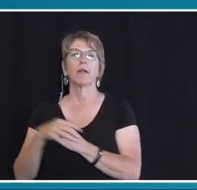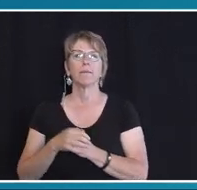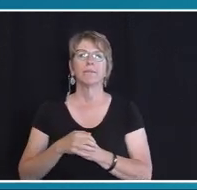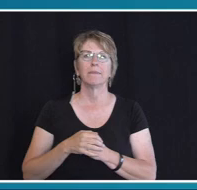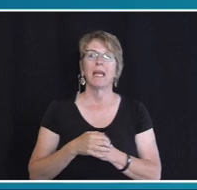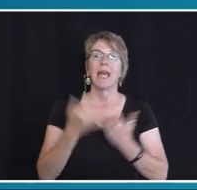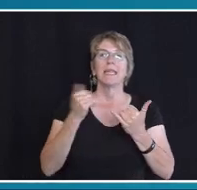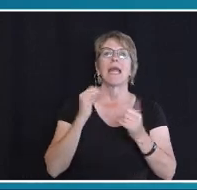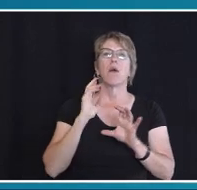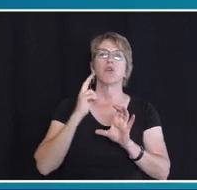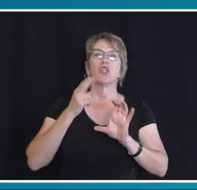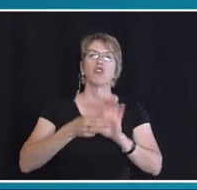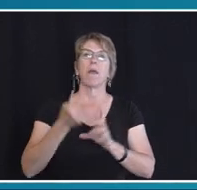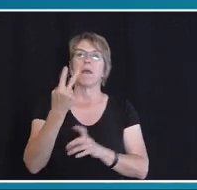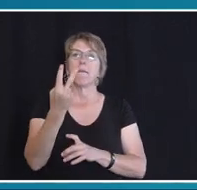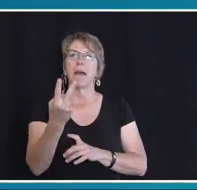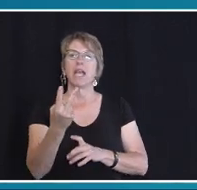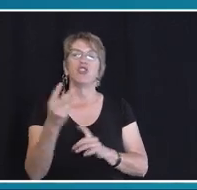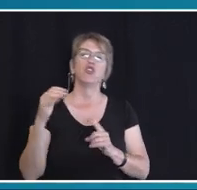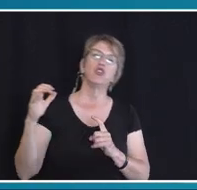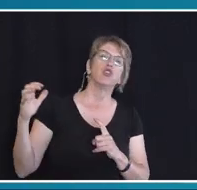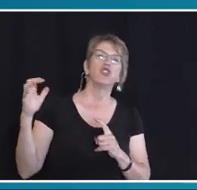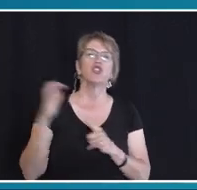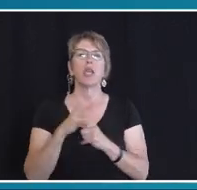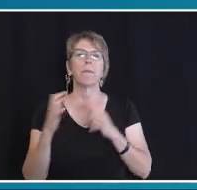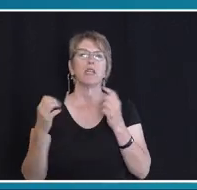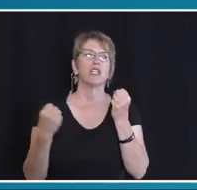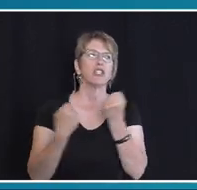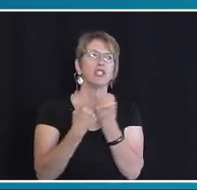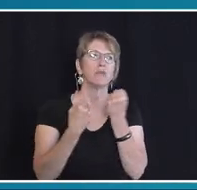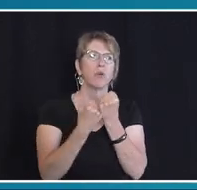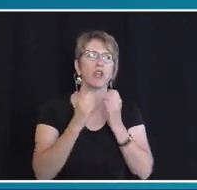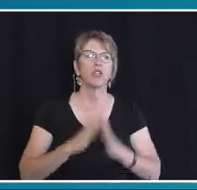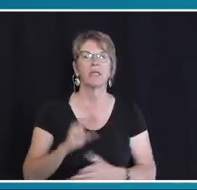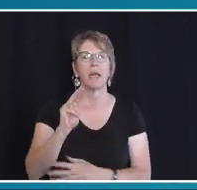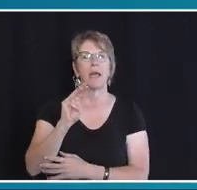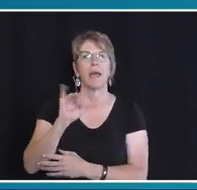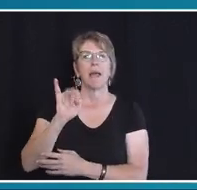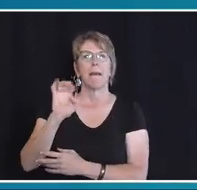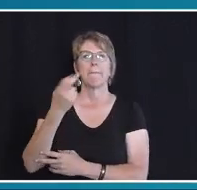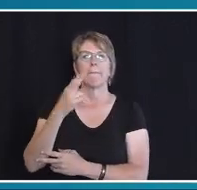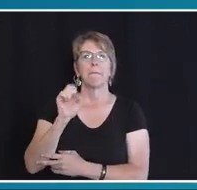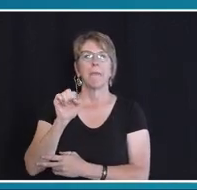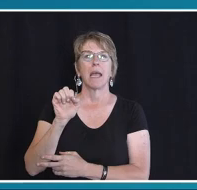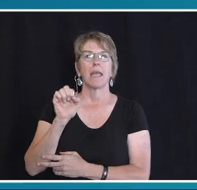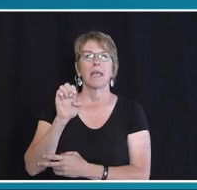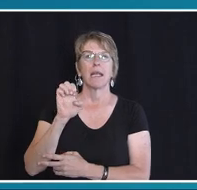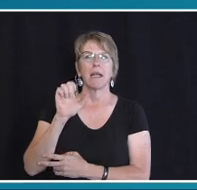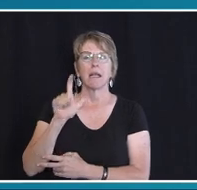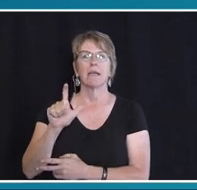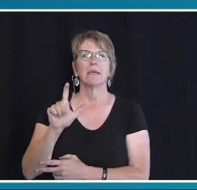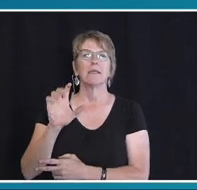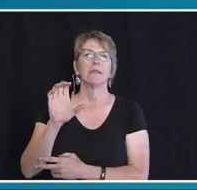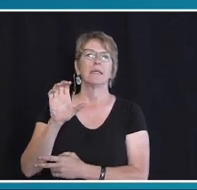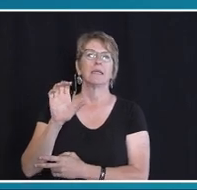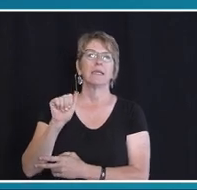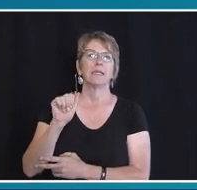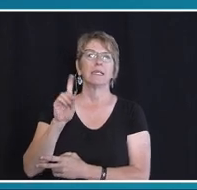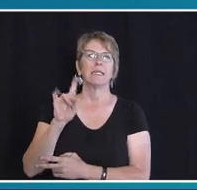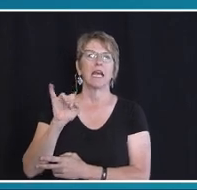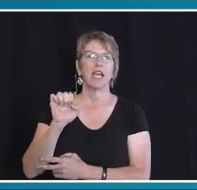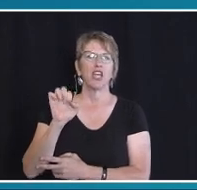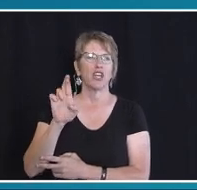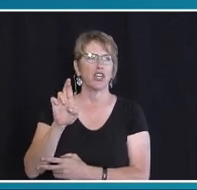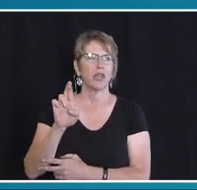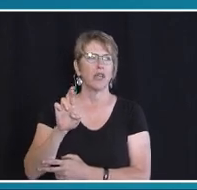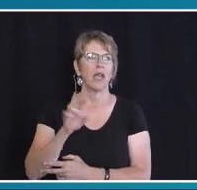are being joined by two big champions of Courage Kenny, Michael Kadire and Josh Ortiz. And with me now, I'm so proud